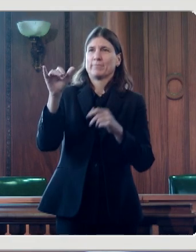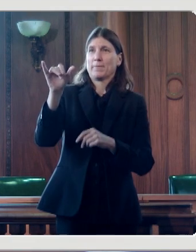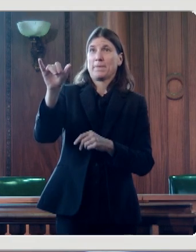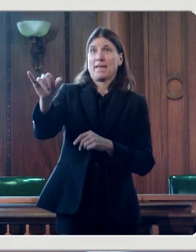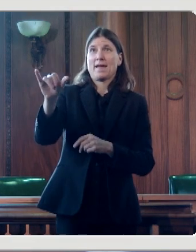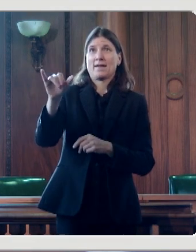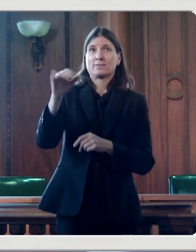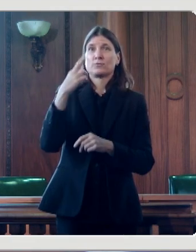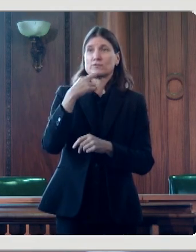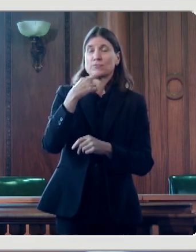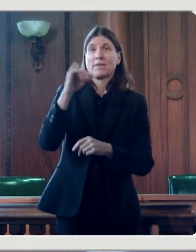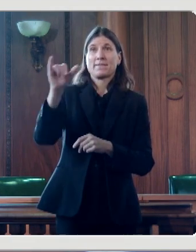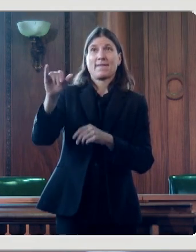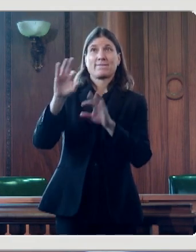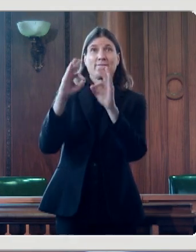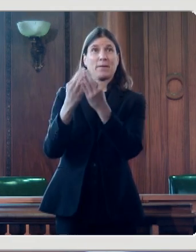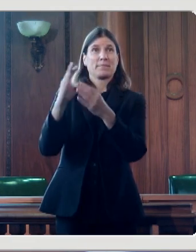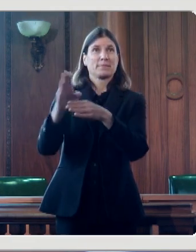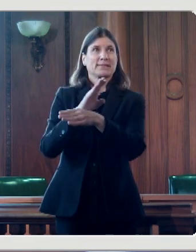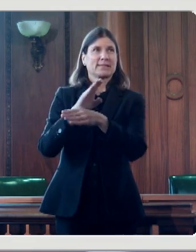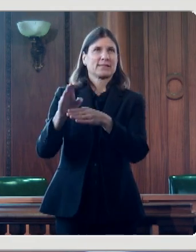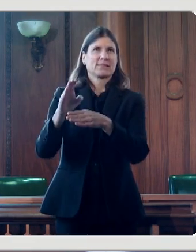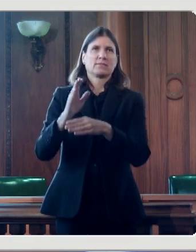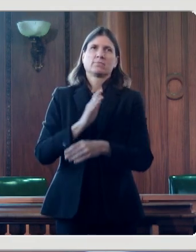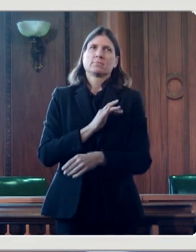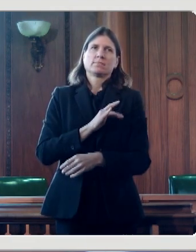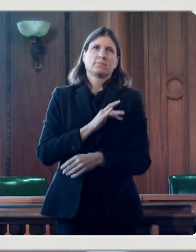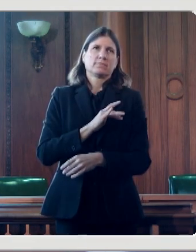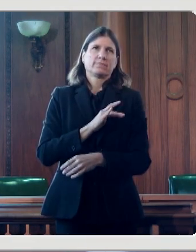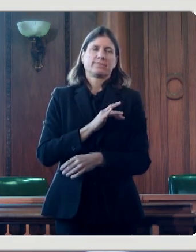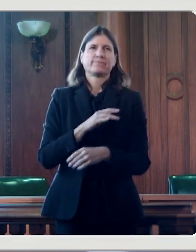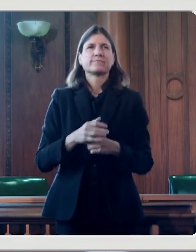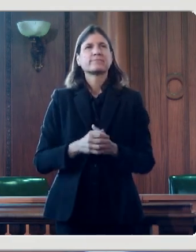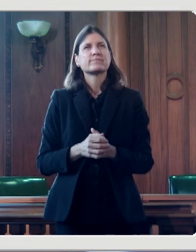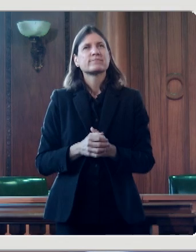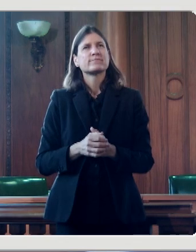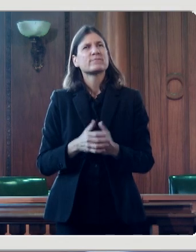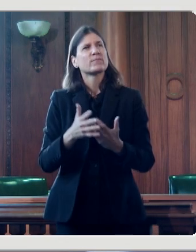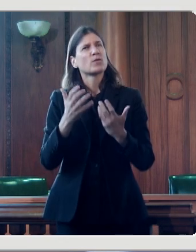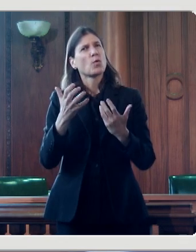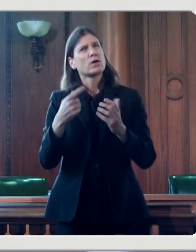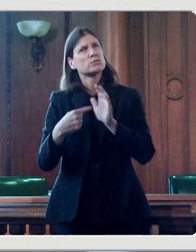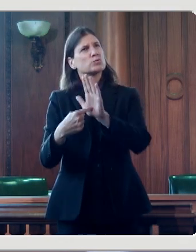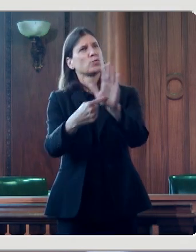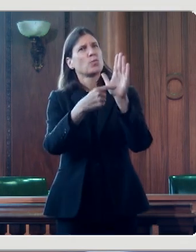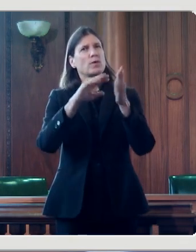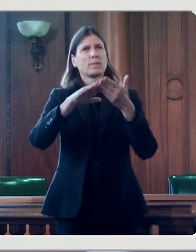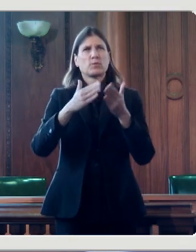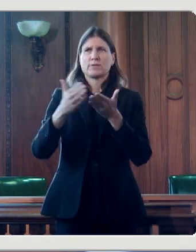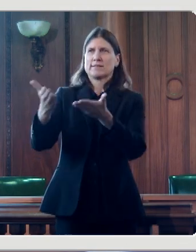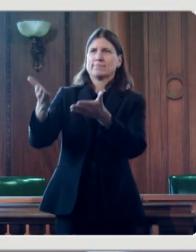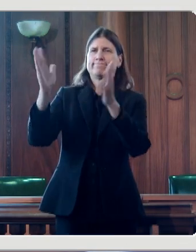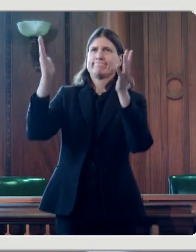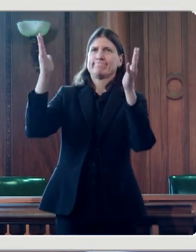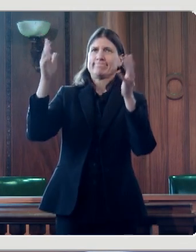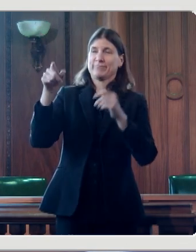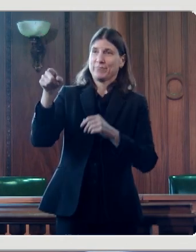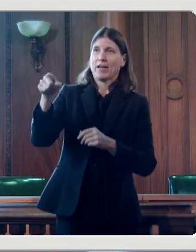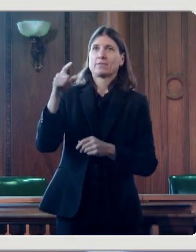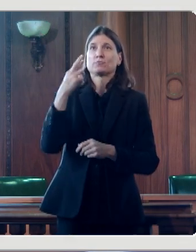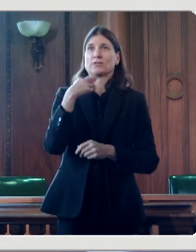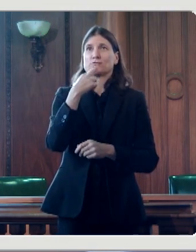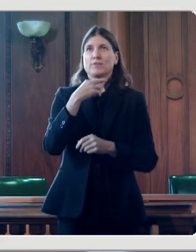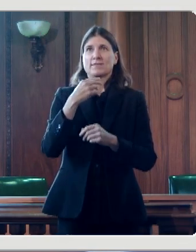belief and investment in the city of Springfield. But 75 years in business, the wonderful La Florentina pastry shop.